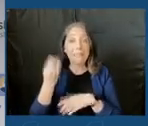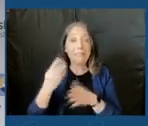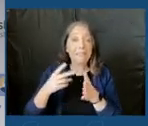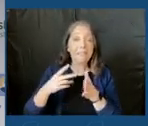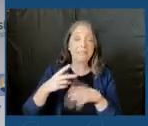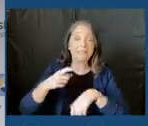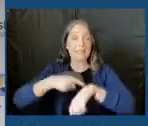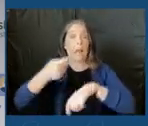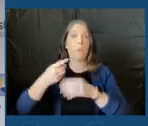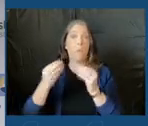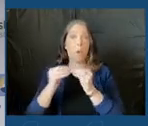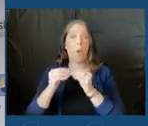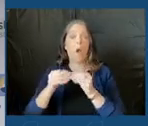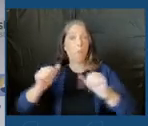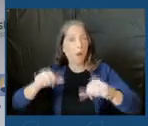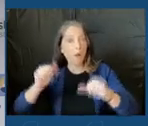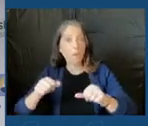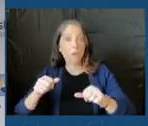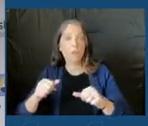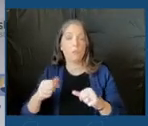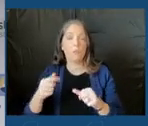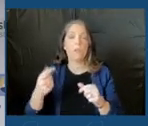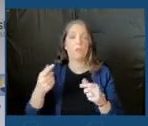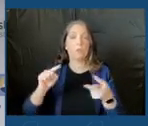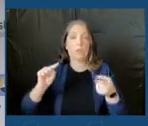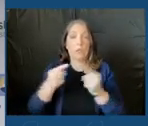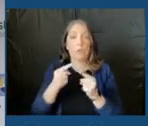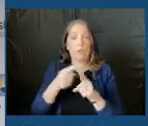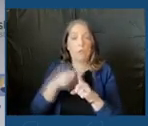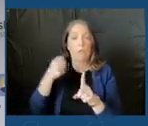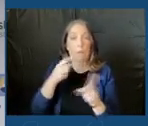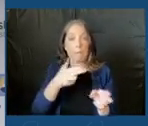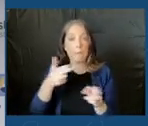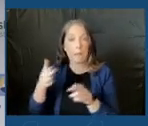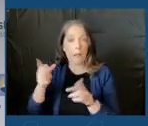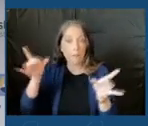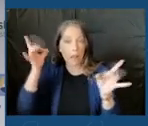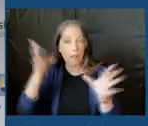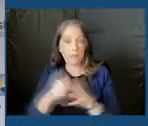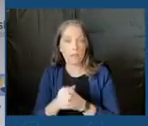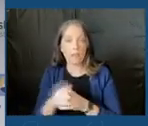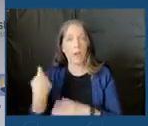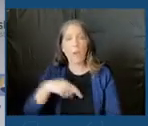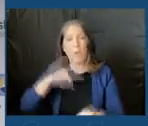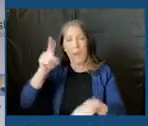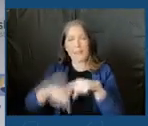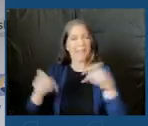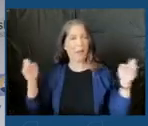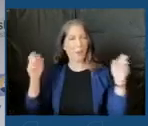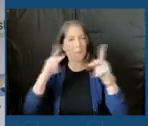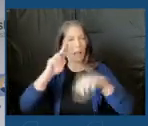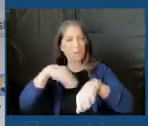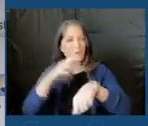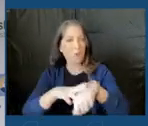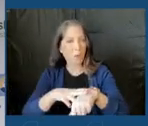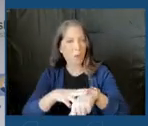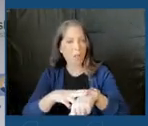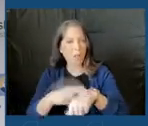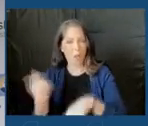more likely to be wounded by gun violence. We can't go back to normal. We died in normal.